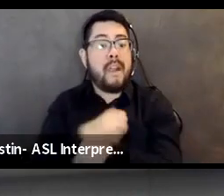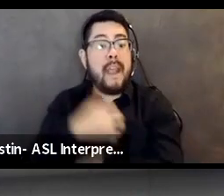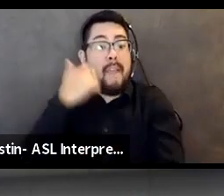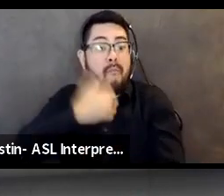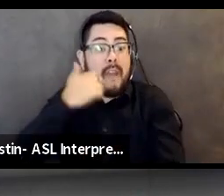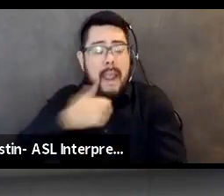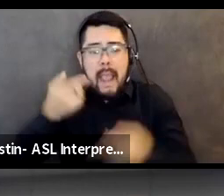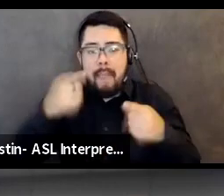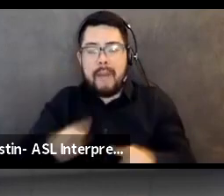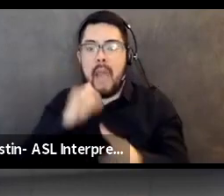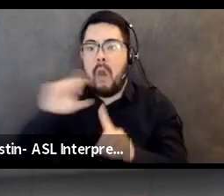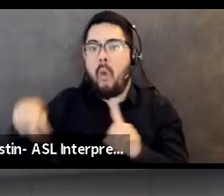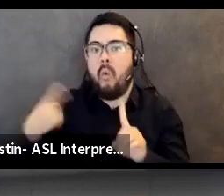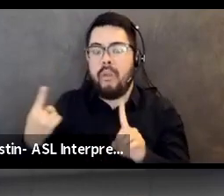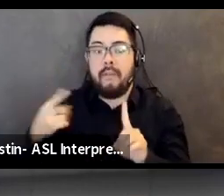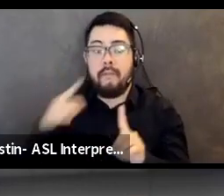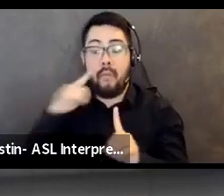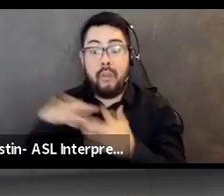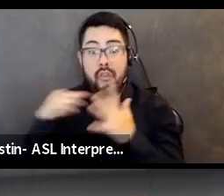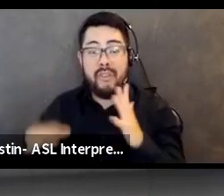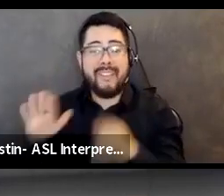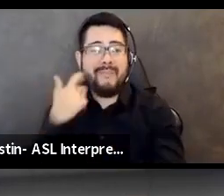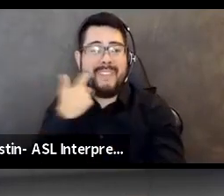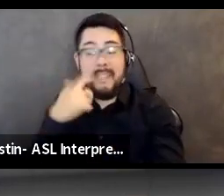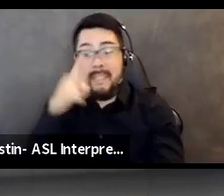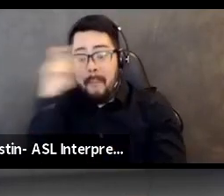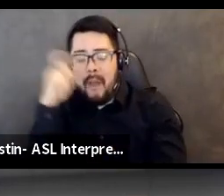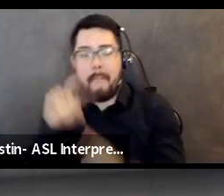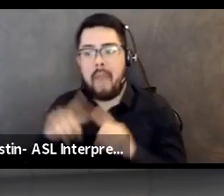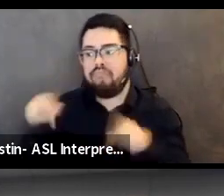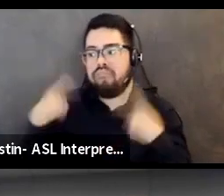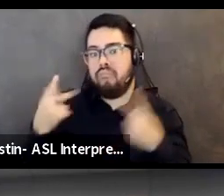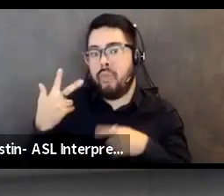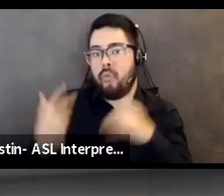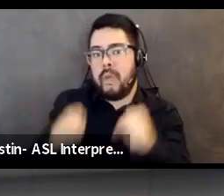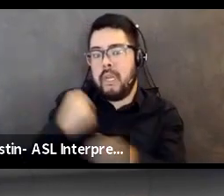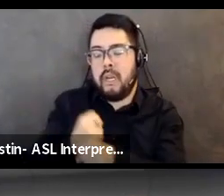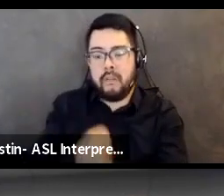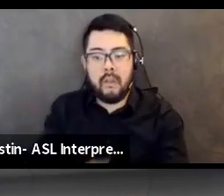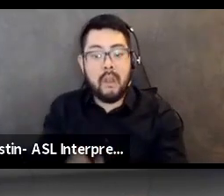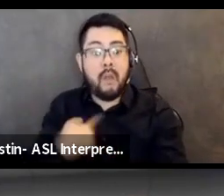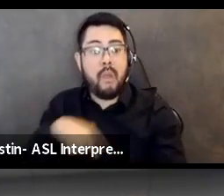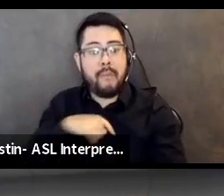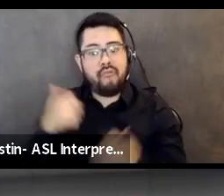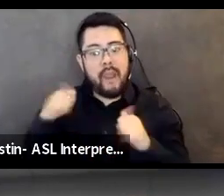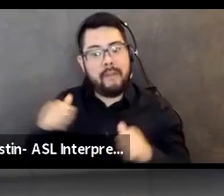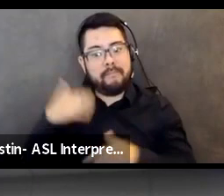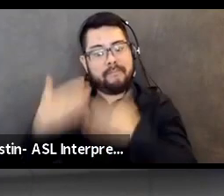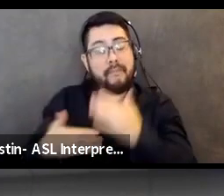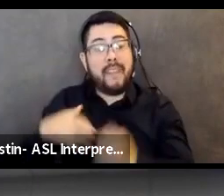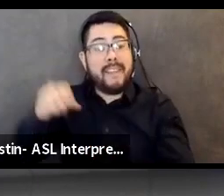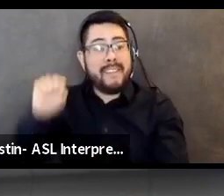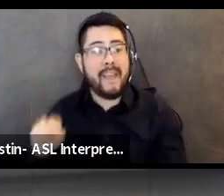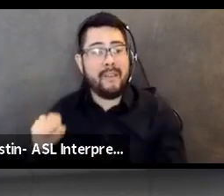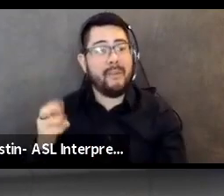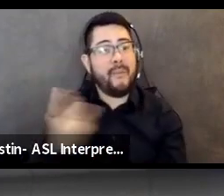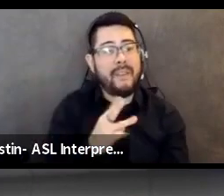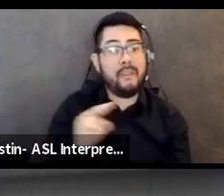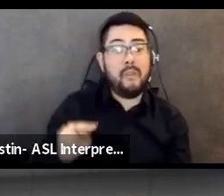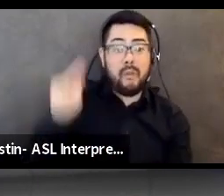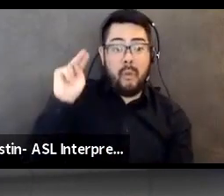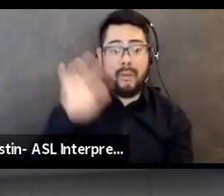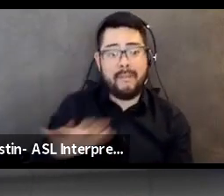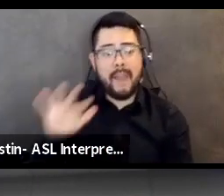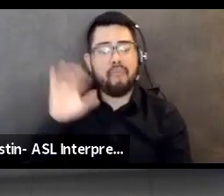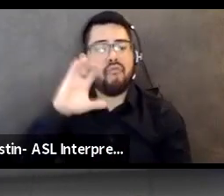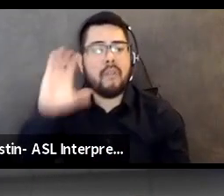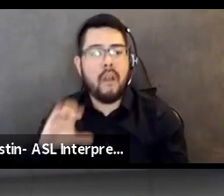only during their summer vacation but for the last three years we have been holding it down on the south north and west side of chicago we do